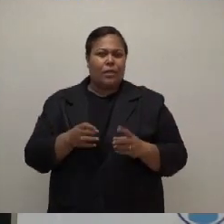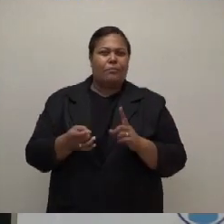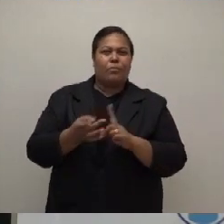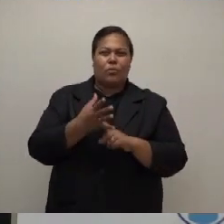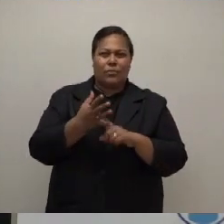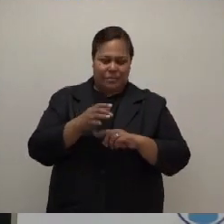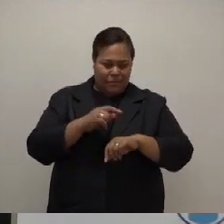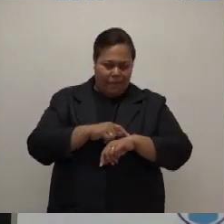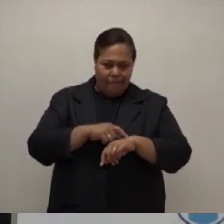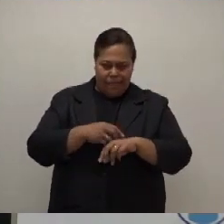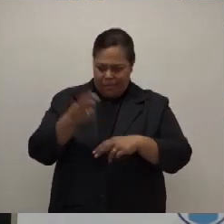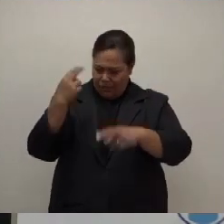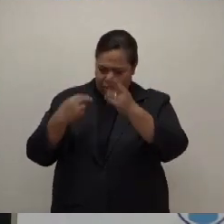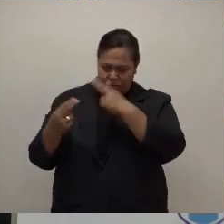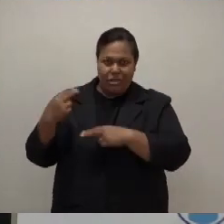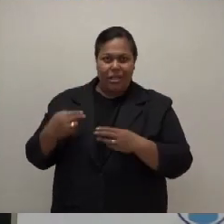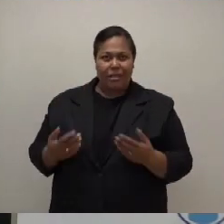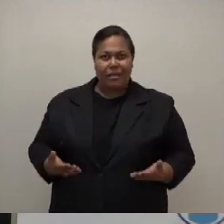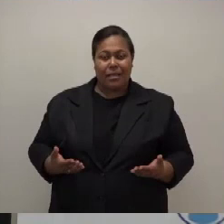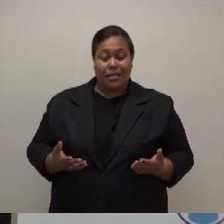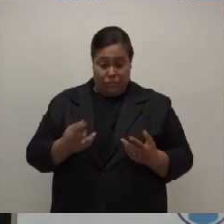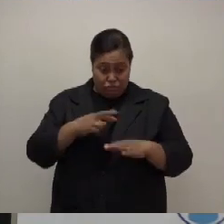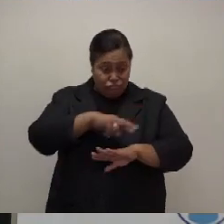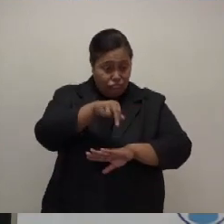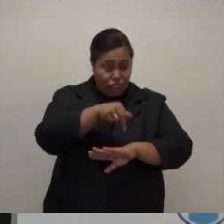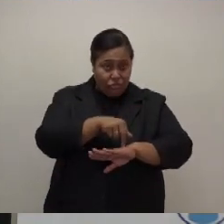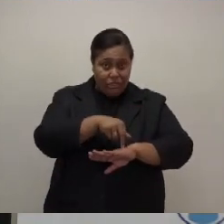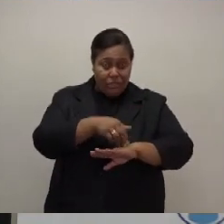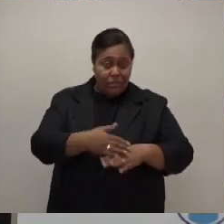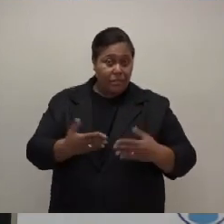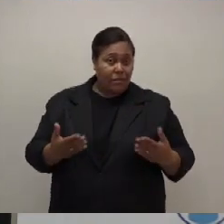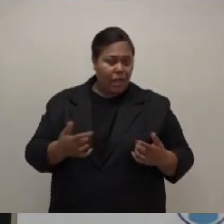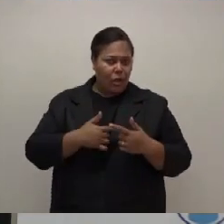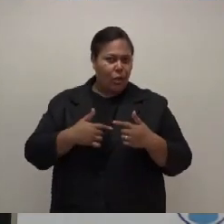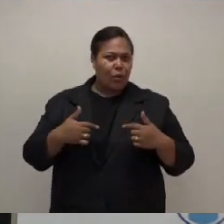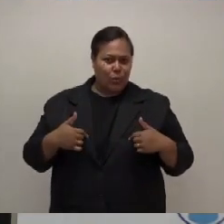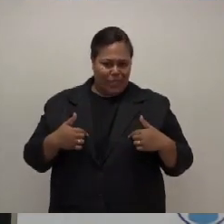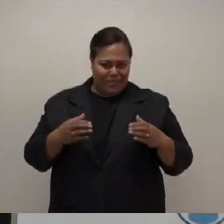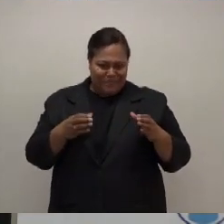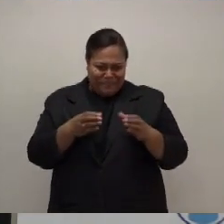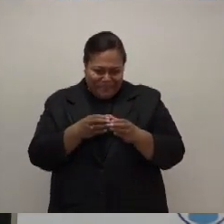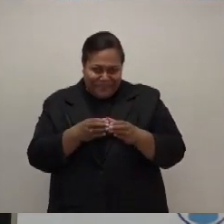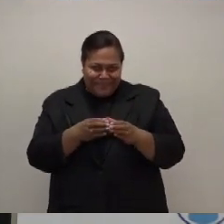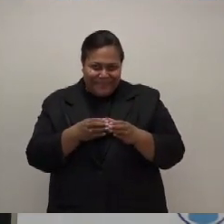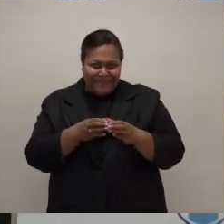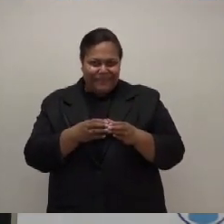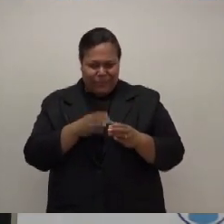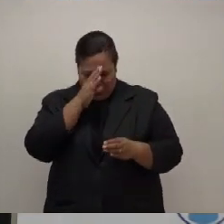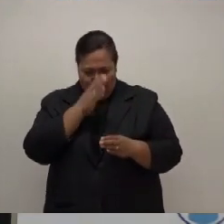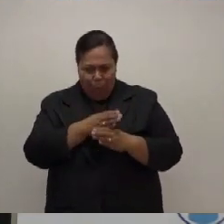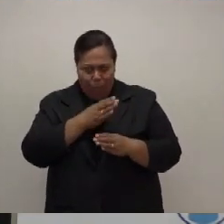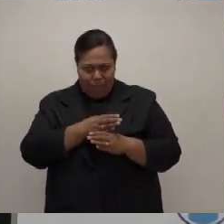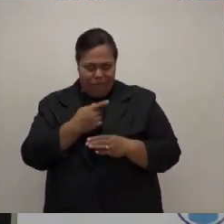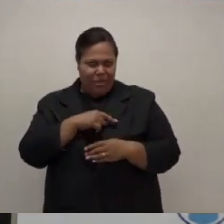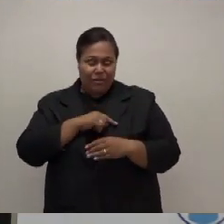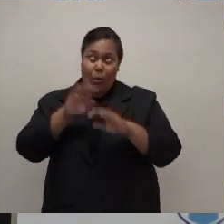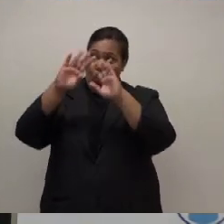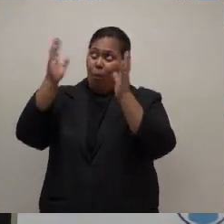history. As a region, we are a pocket of hope in a world devastated by this